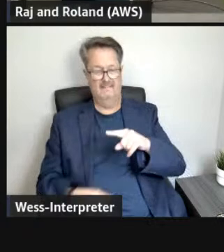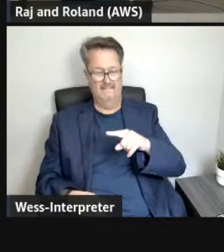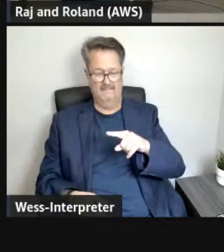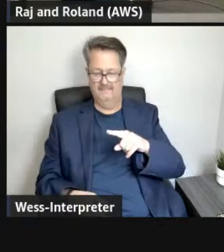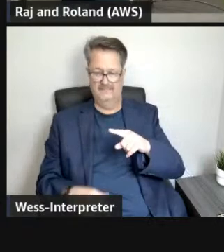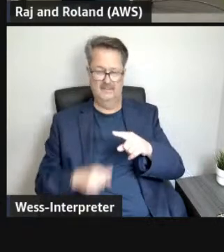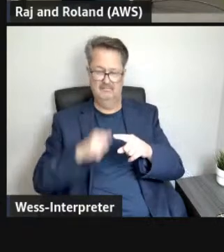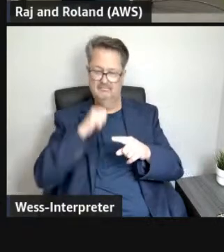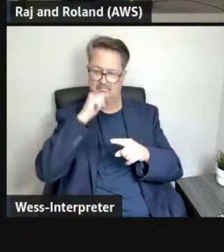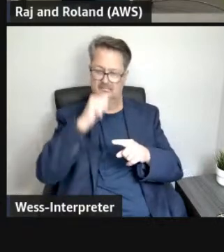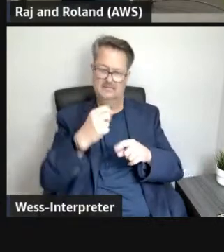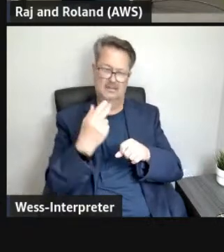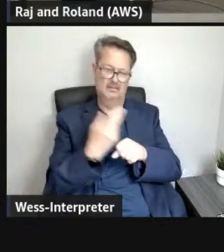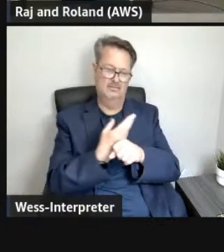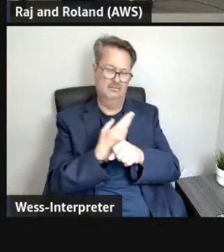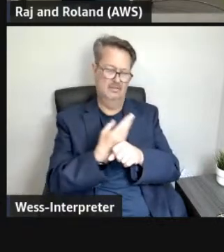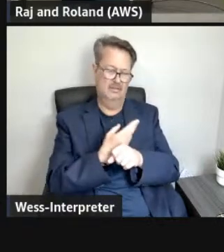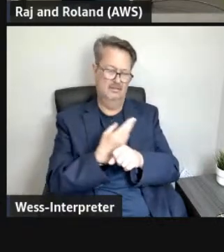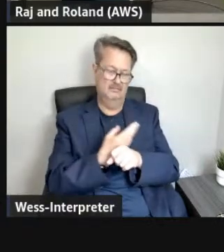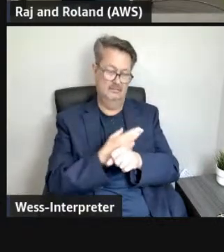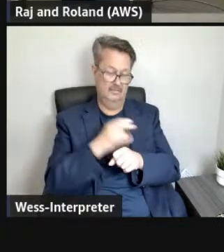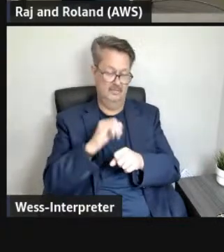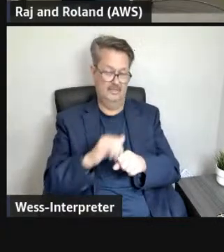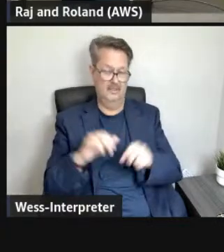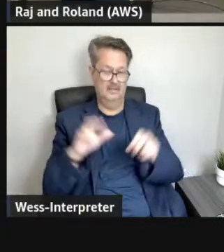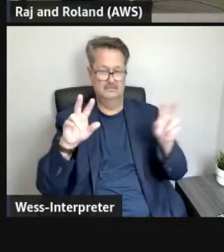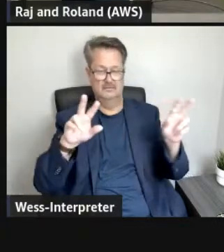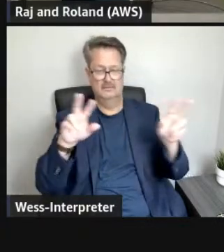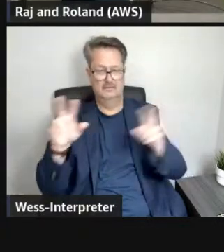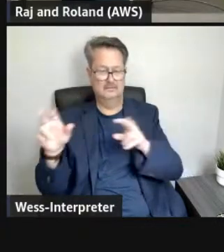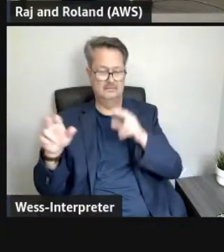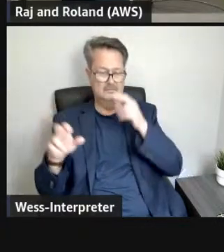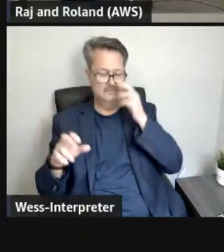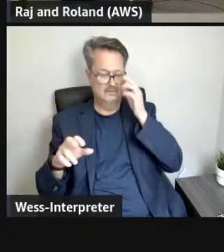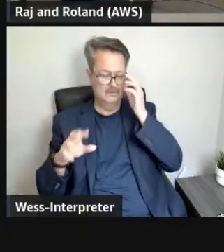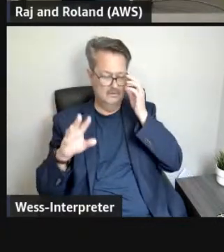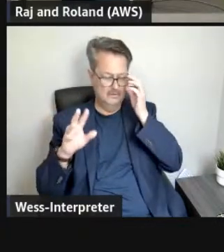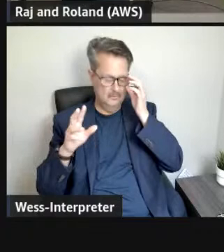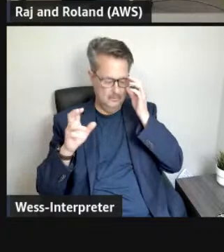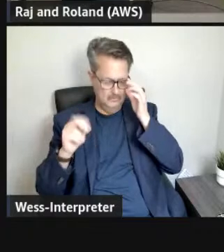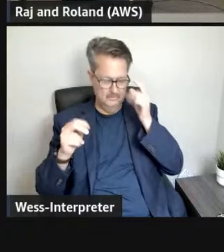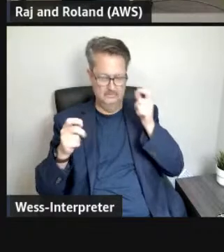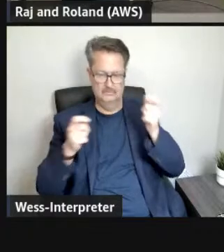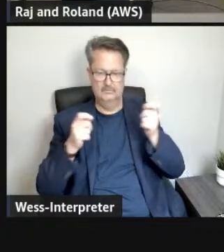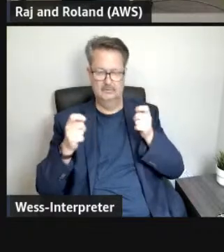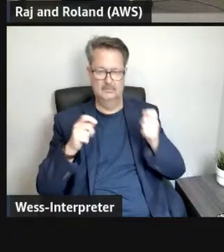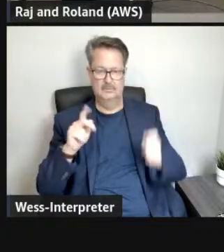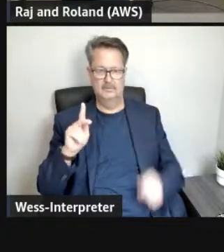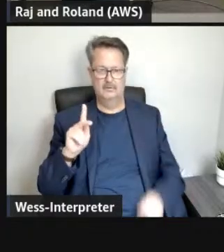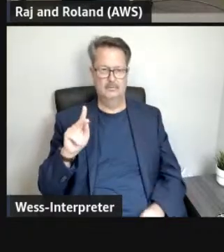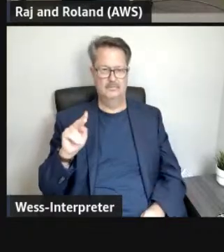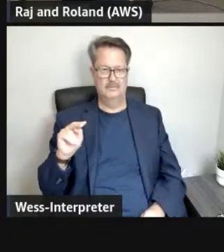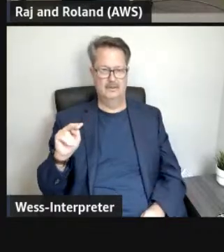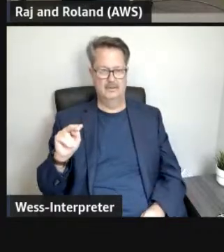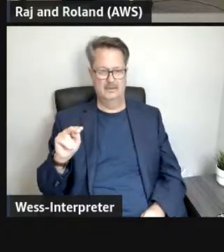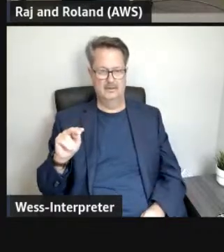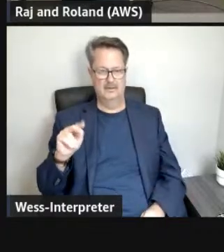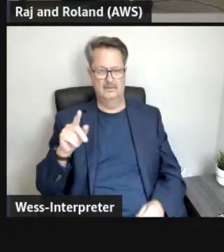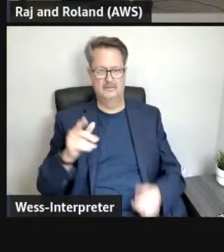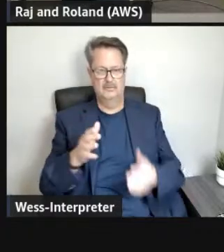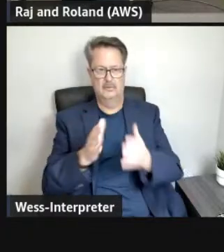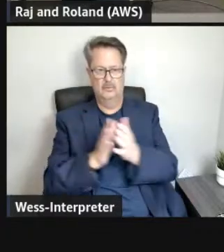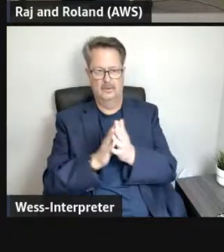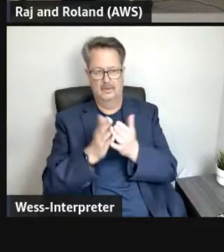underutilized. And that's an issue because when you're dealing with Kubernetes, when you request things, it's based on